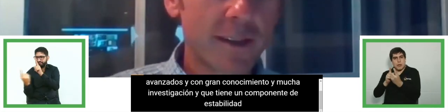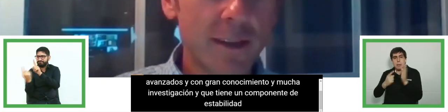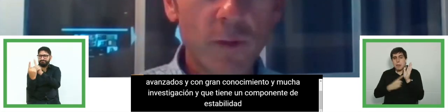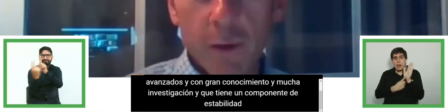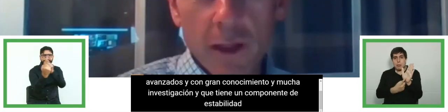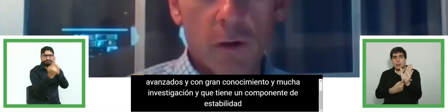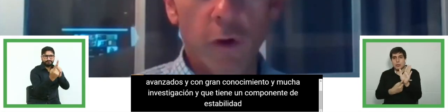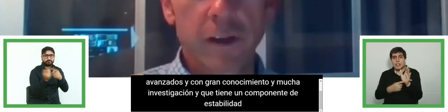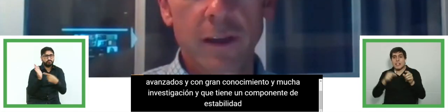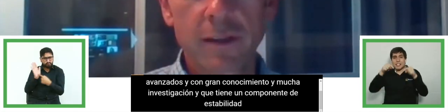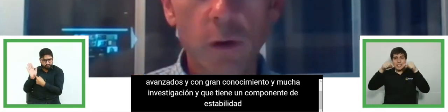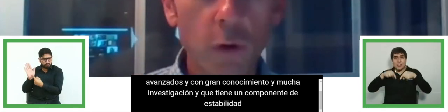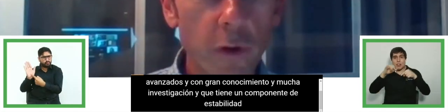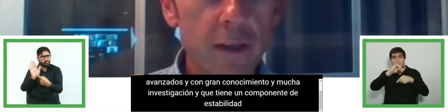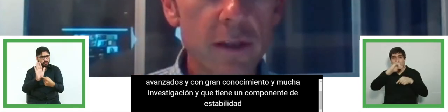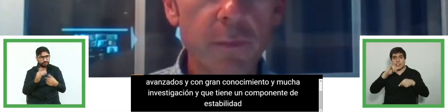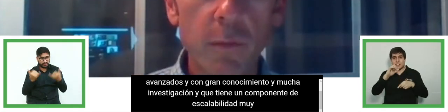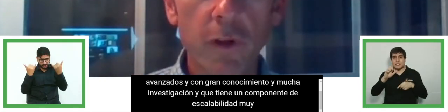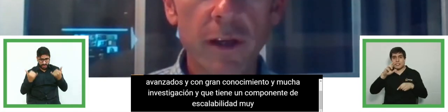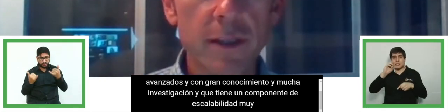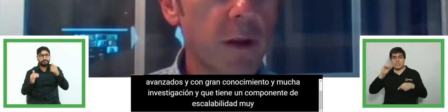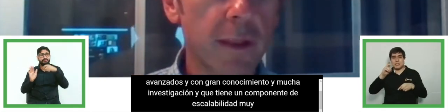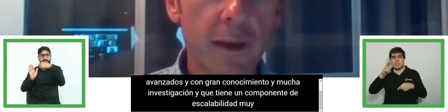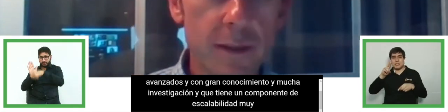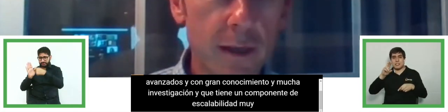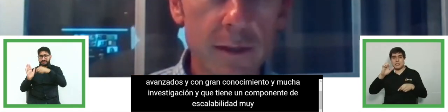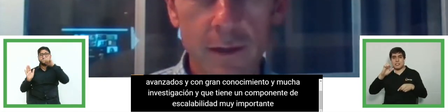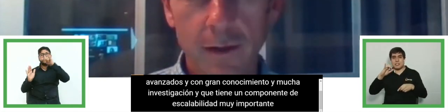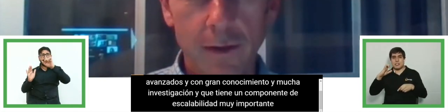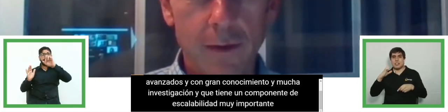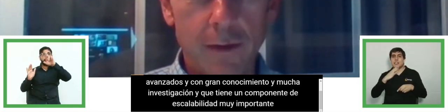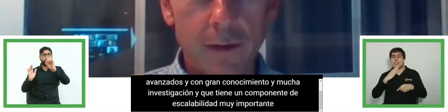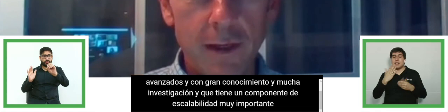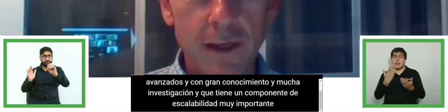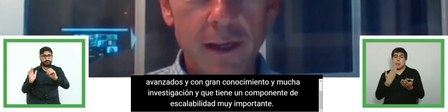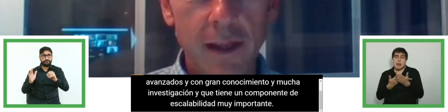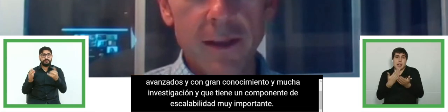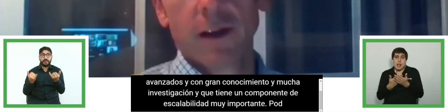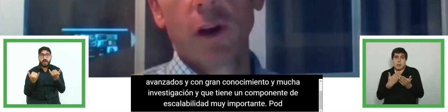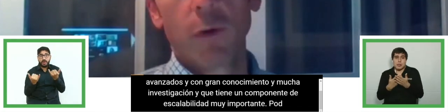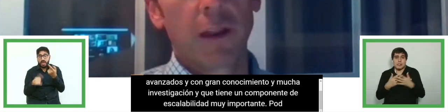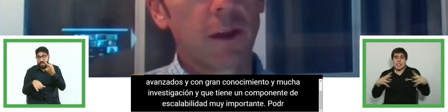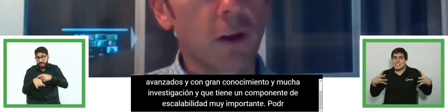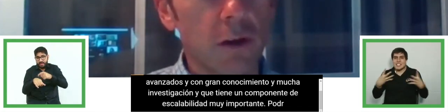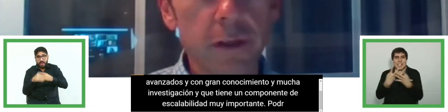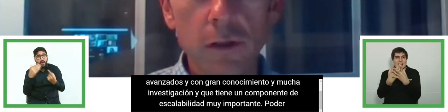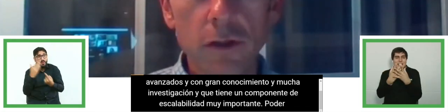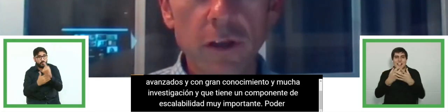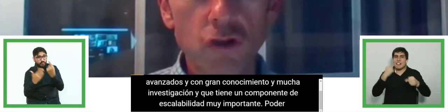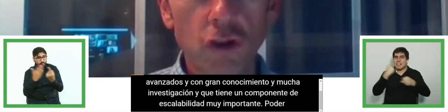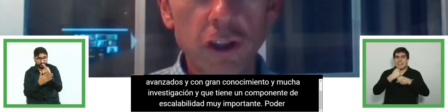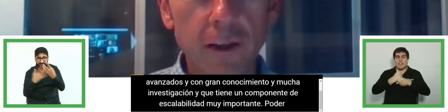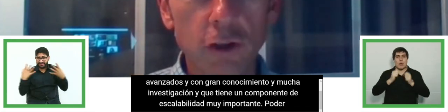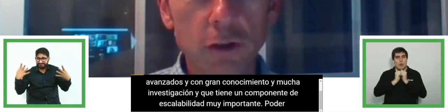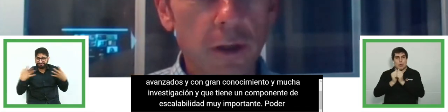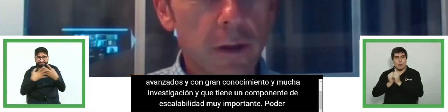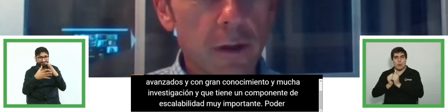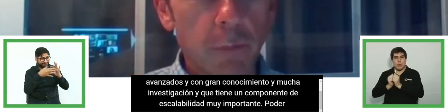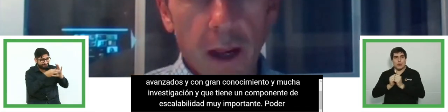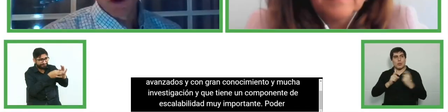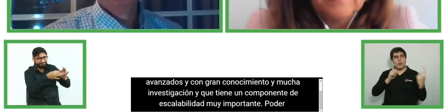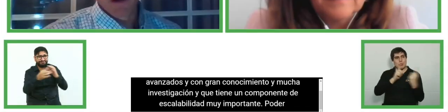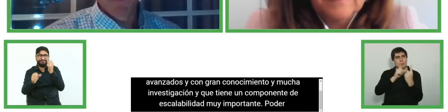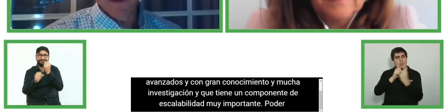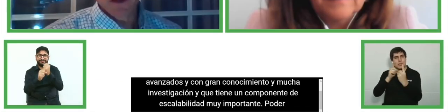an event like this should be able to do this, should be able to create these collaborating networks in order to know